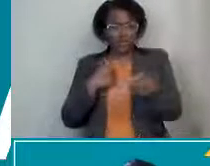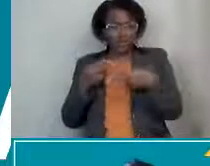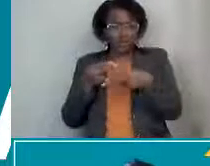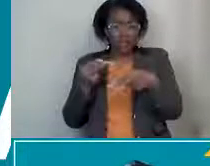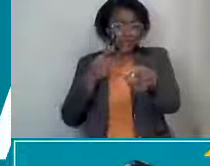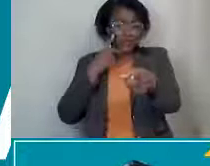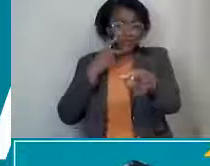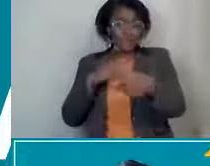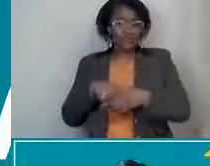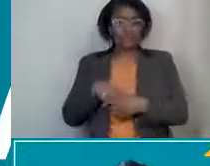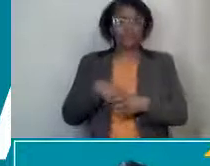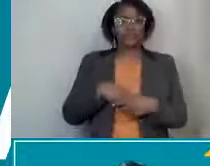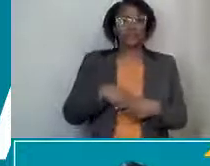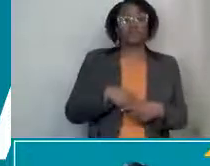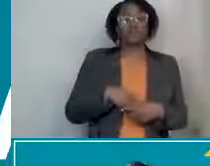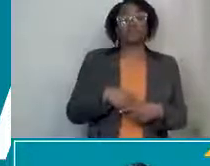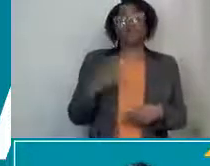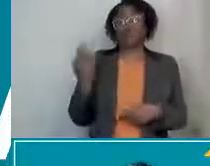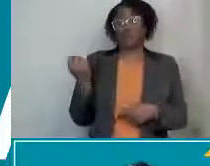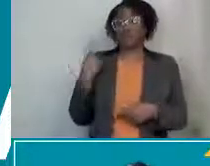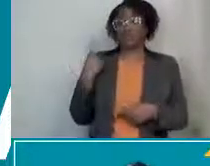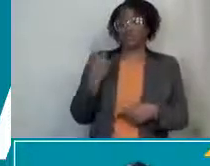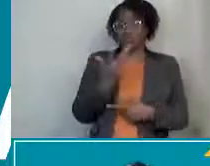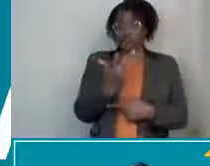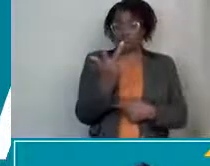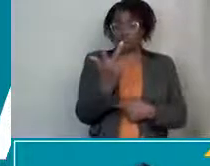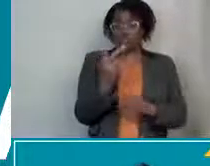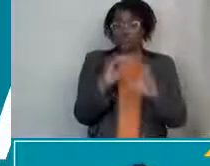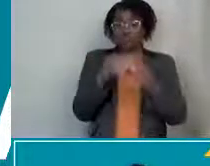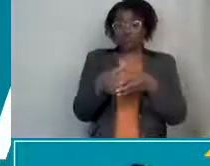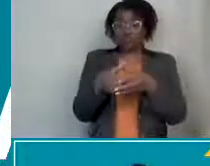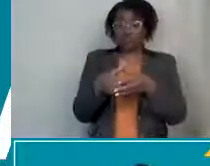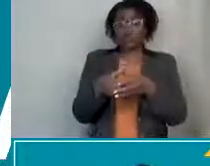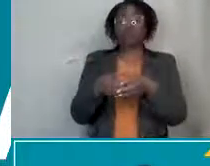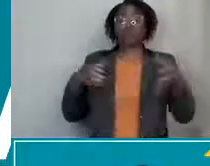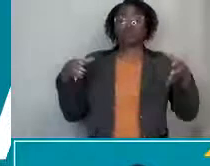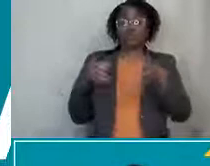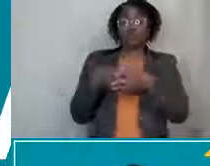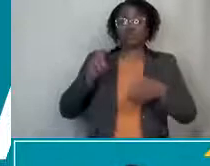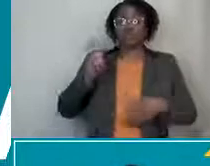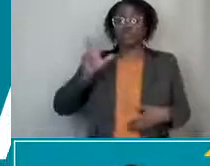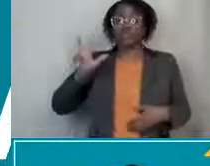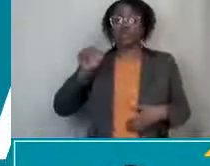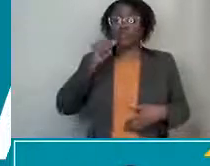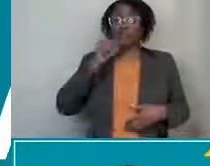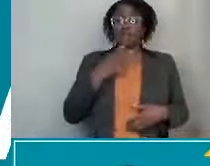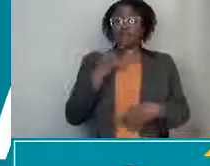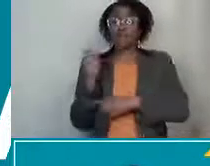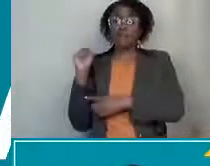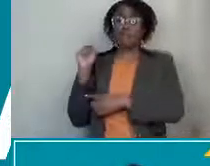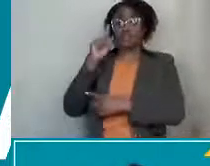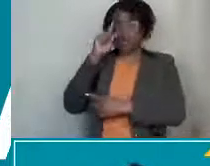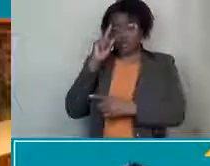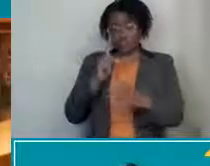Thank you. So early last year, these 3 groups convened 23 feminist strategists, organizers, and